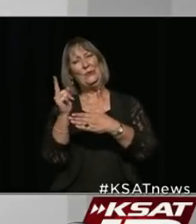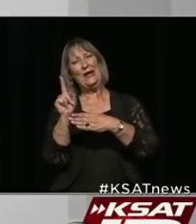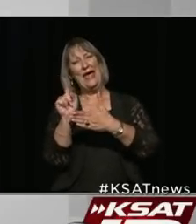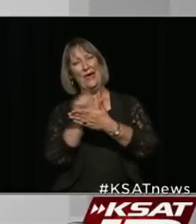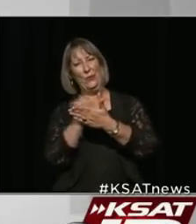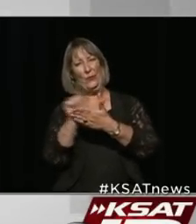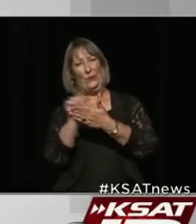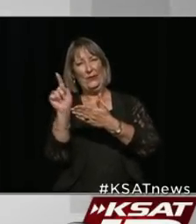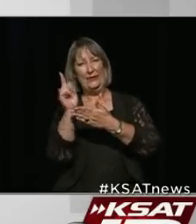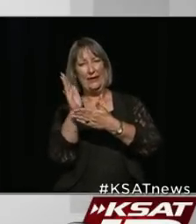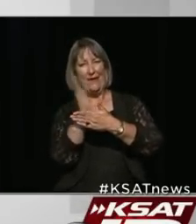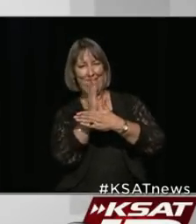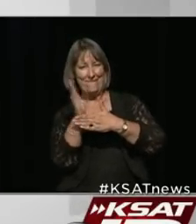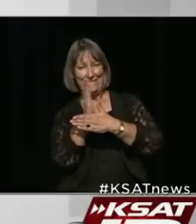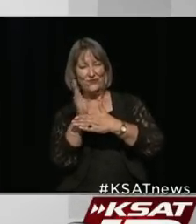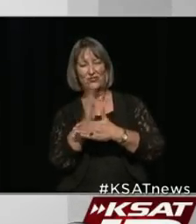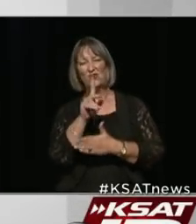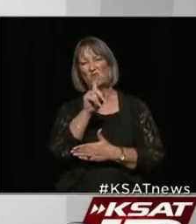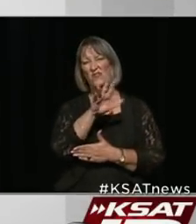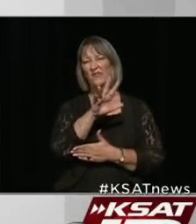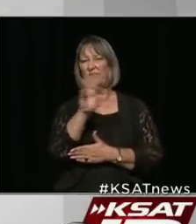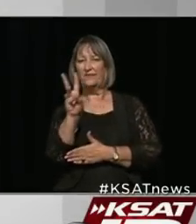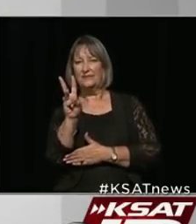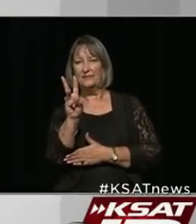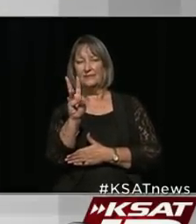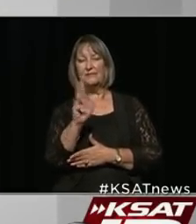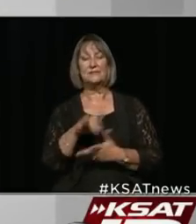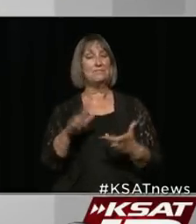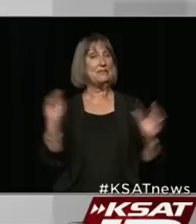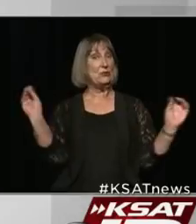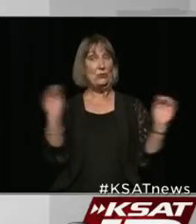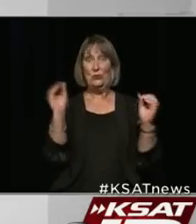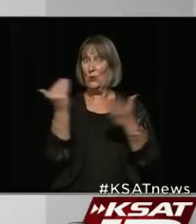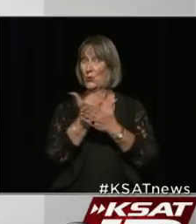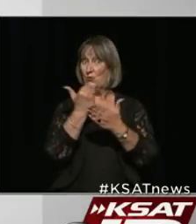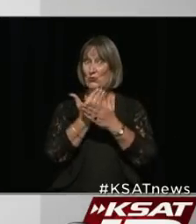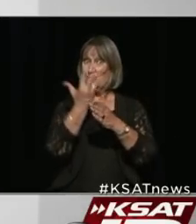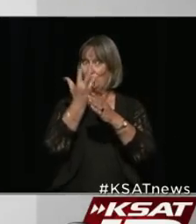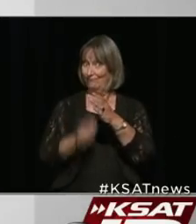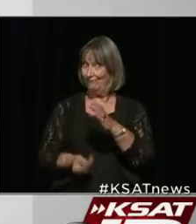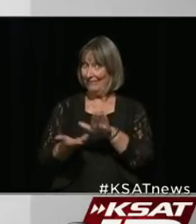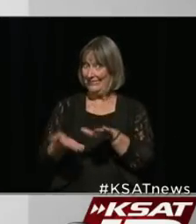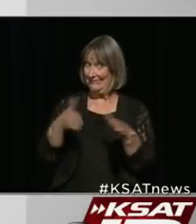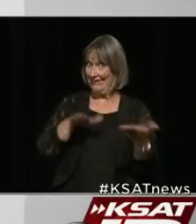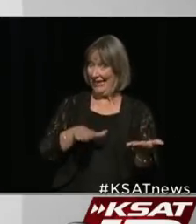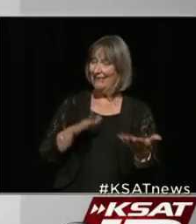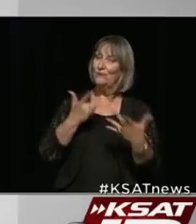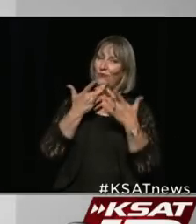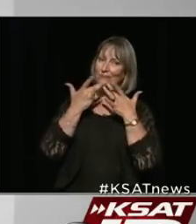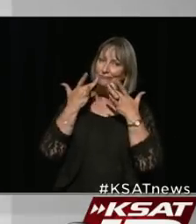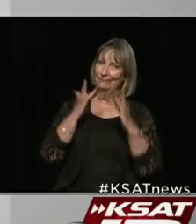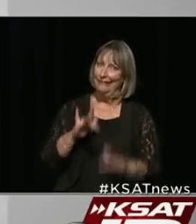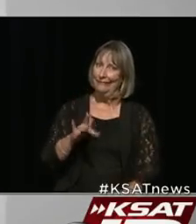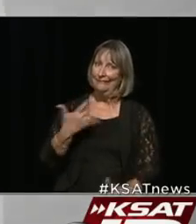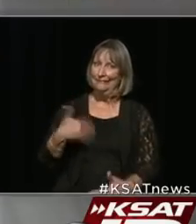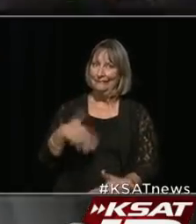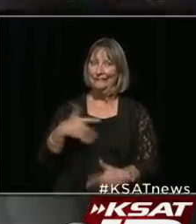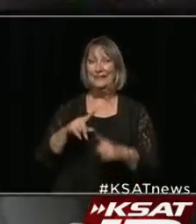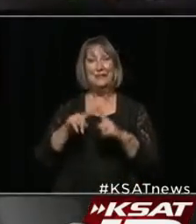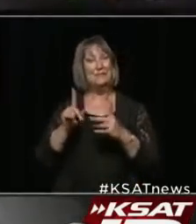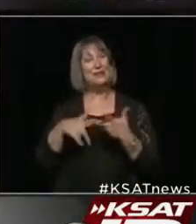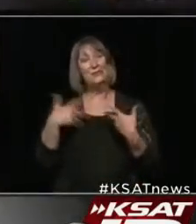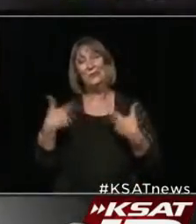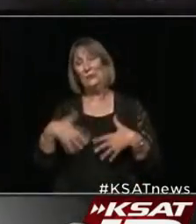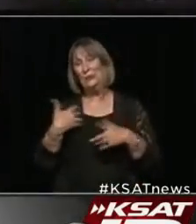156. Thankfully, we have no new deaths to report tonight, but you know this toll of the pandemic has been great